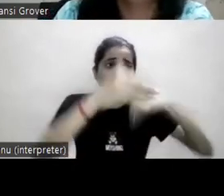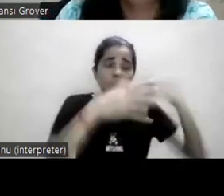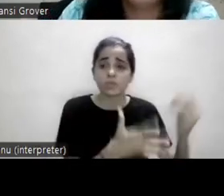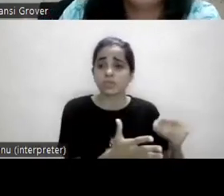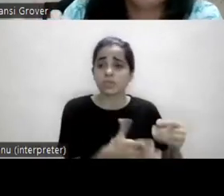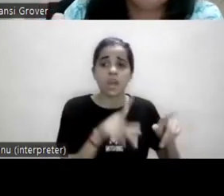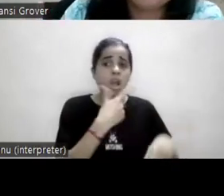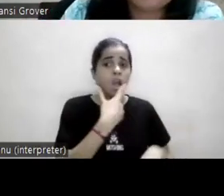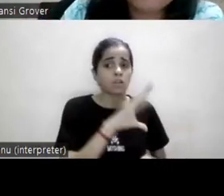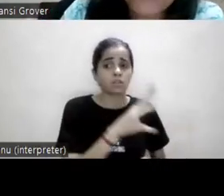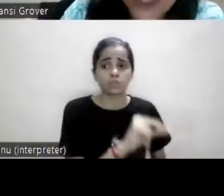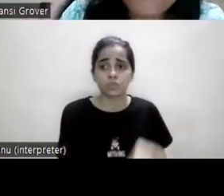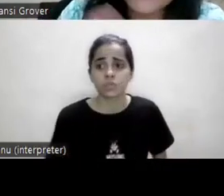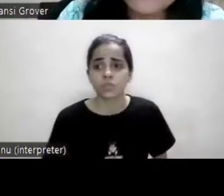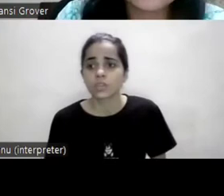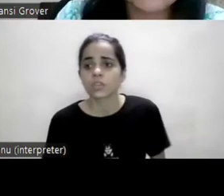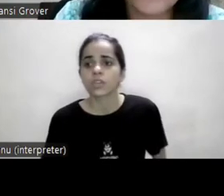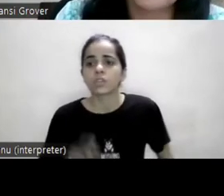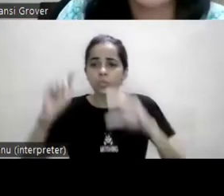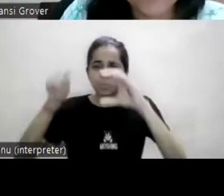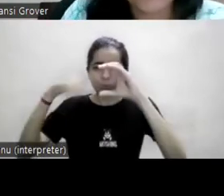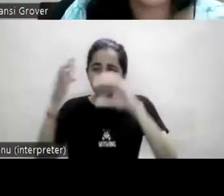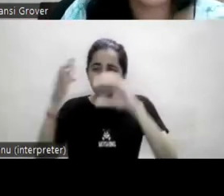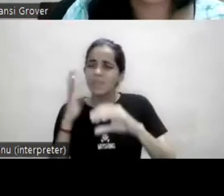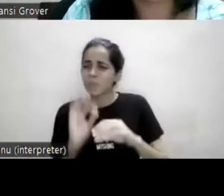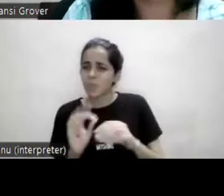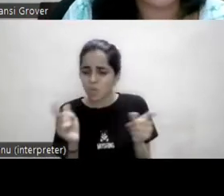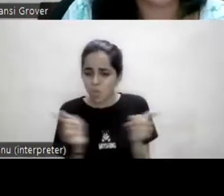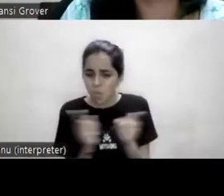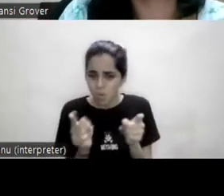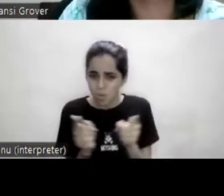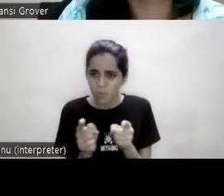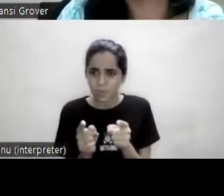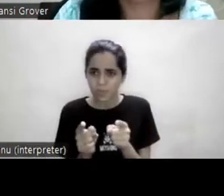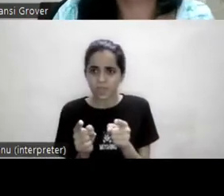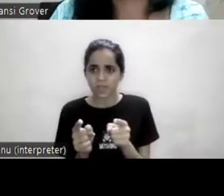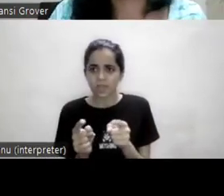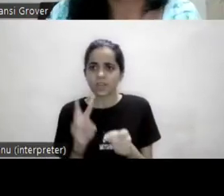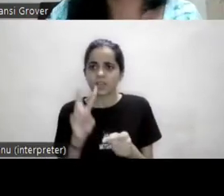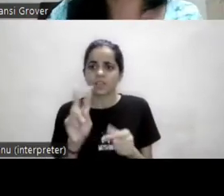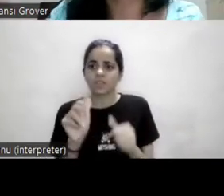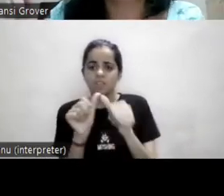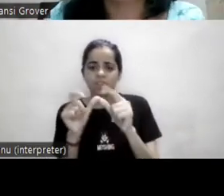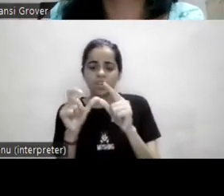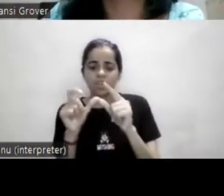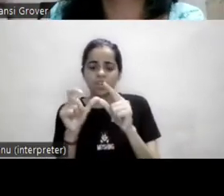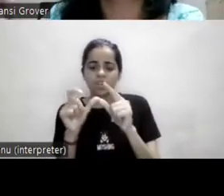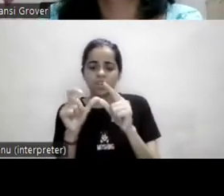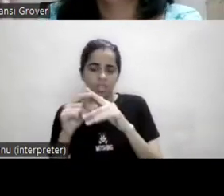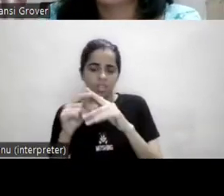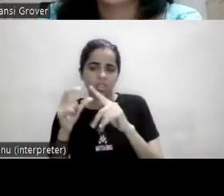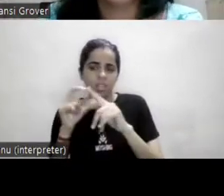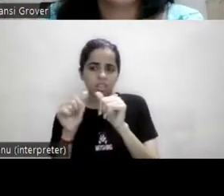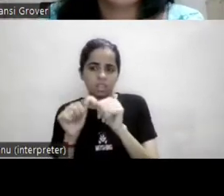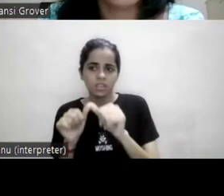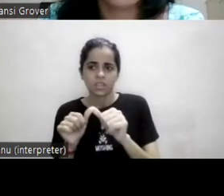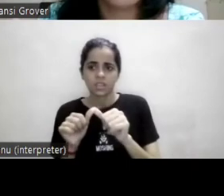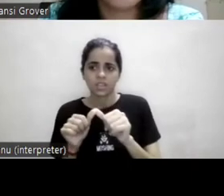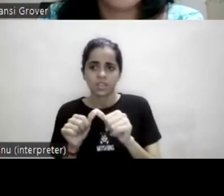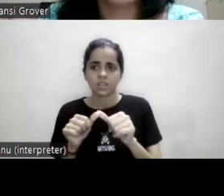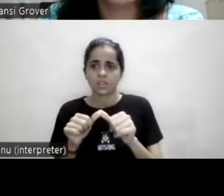you know, Wahida Rehman is, you know, playing her mother there, and she calls a